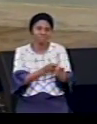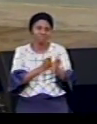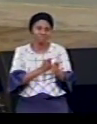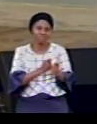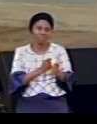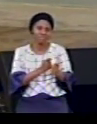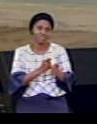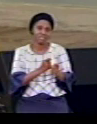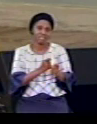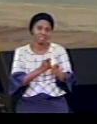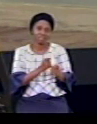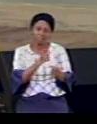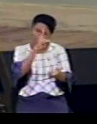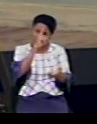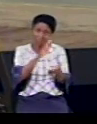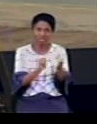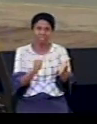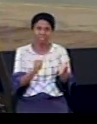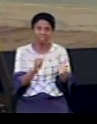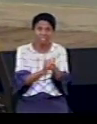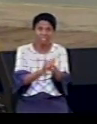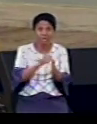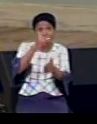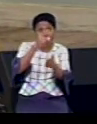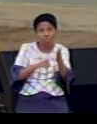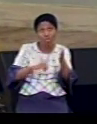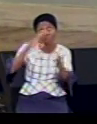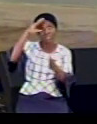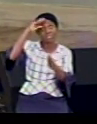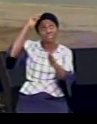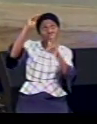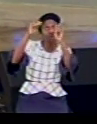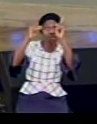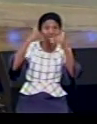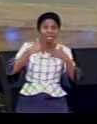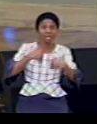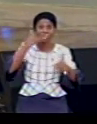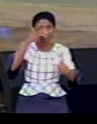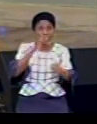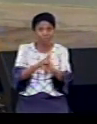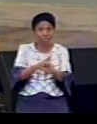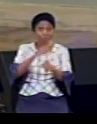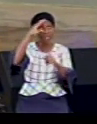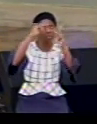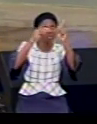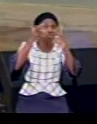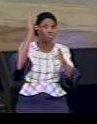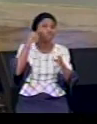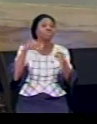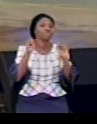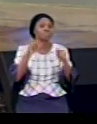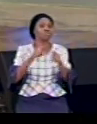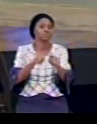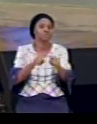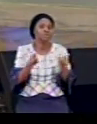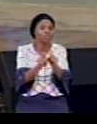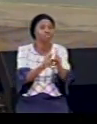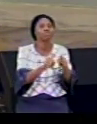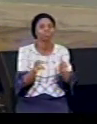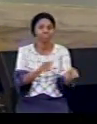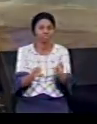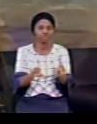what he had promised was able also to perform. I